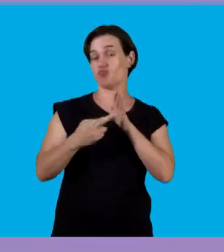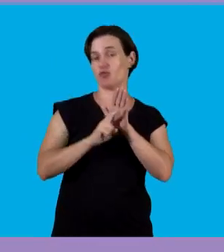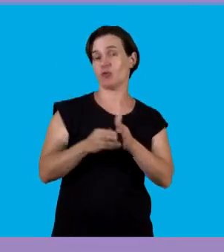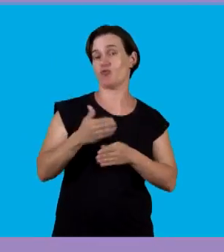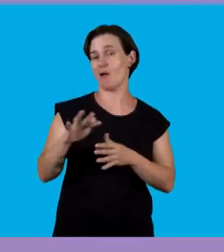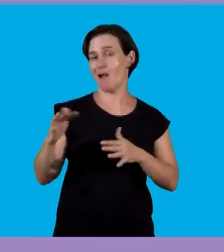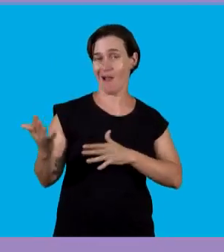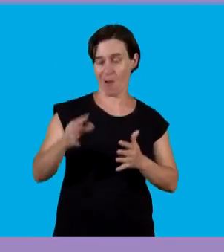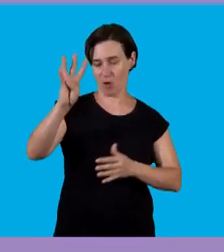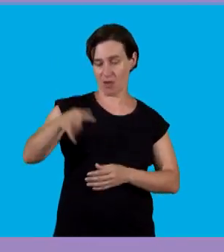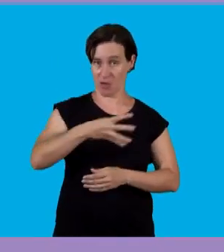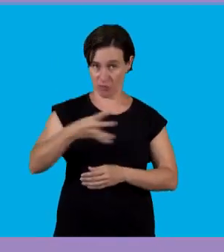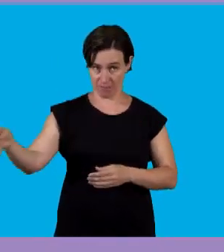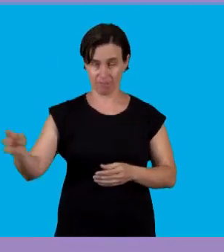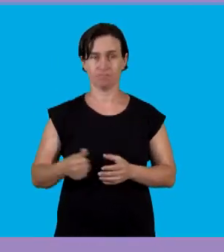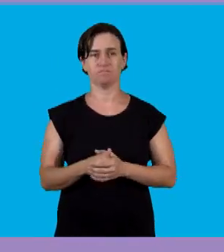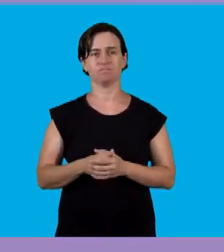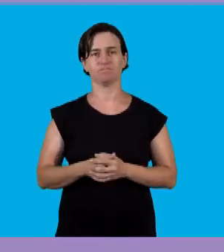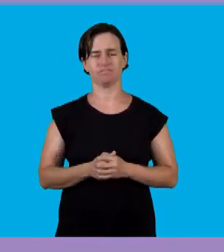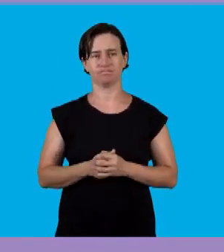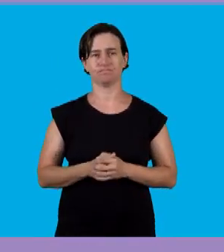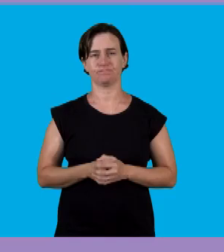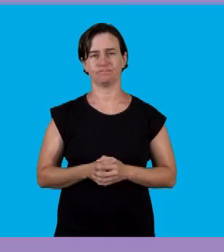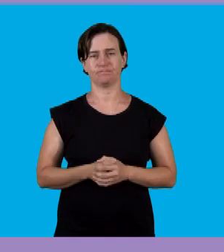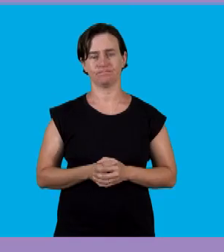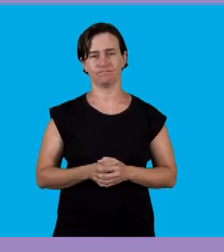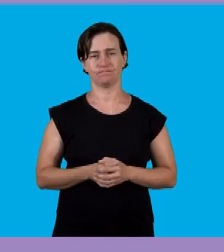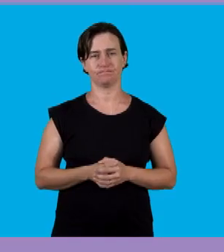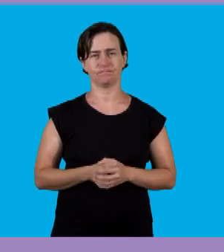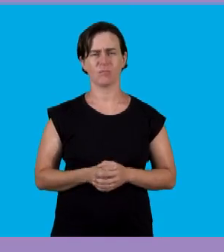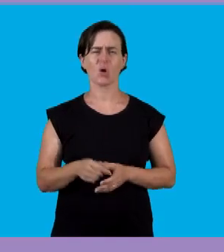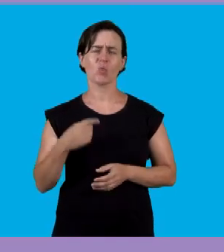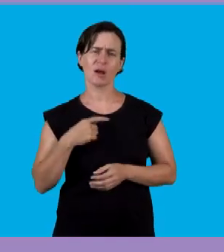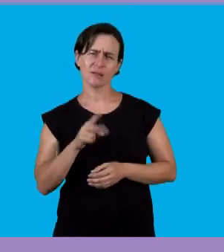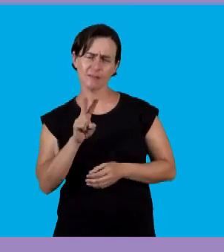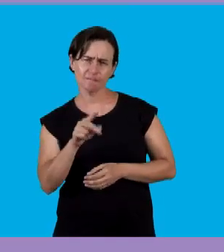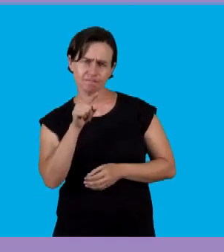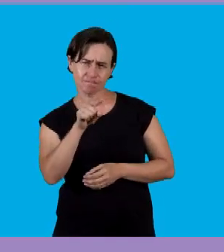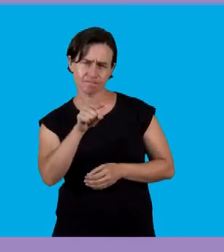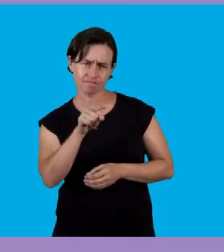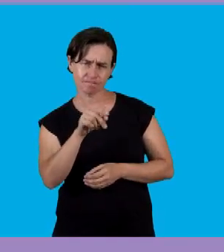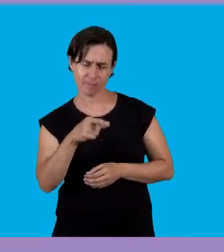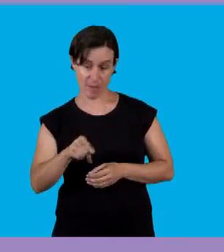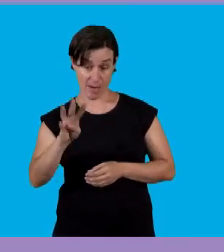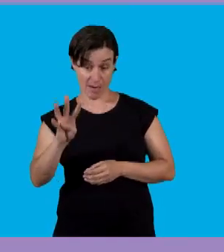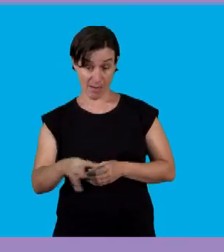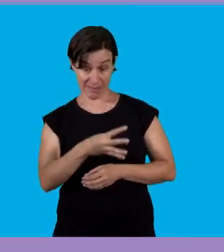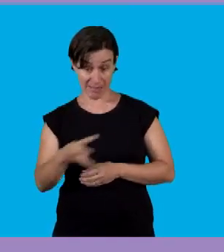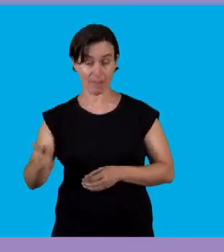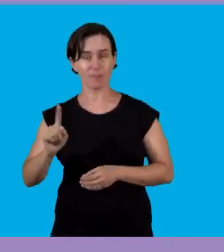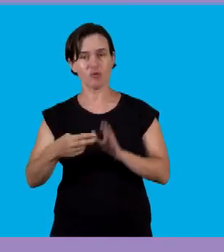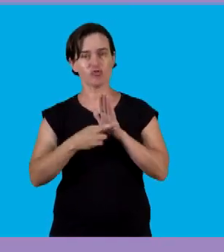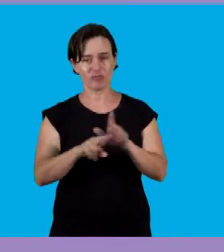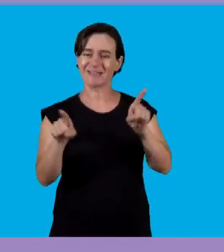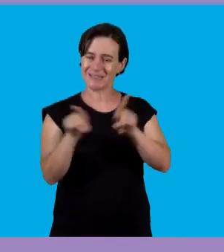So we want to see how the equivalent form, how the a table can represent the